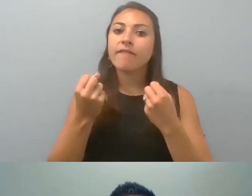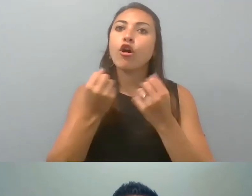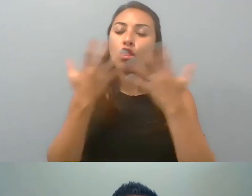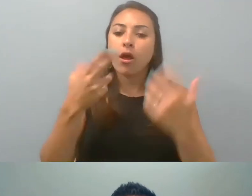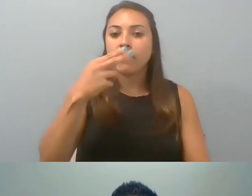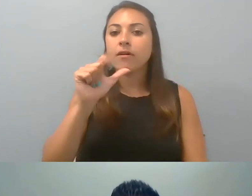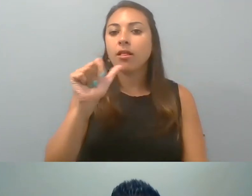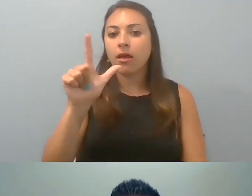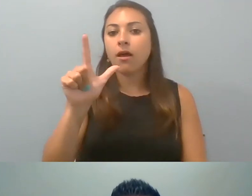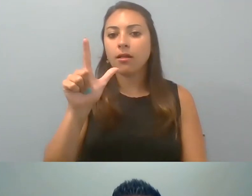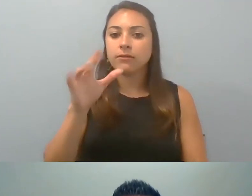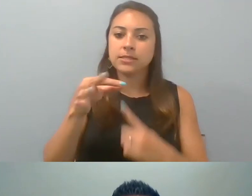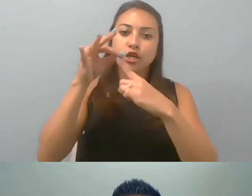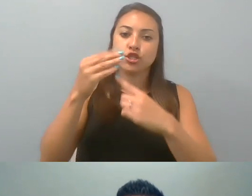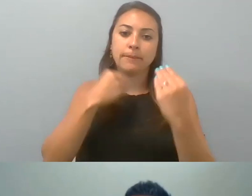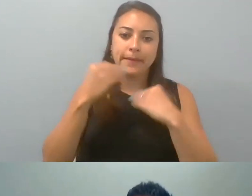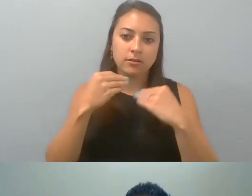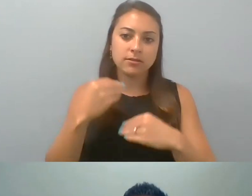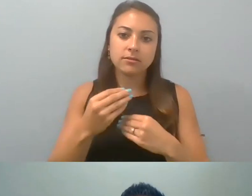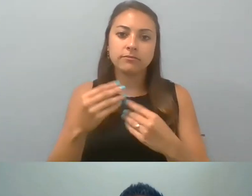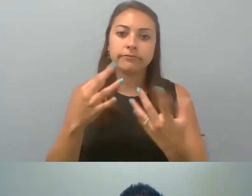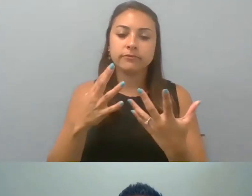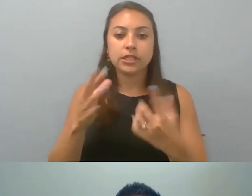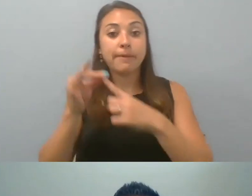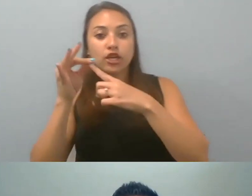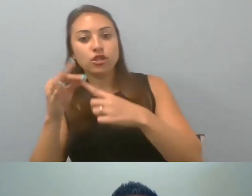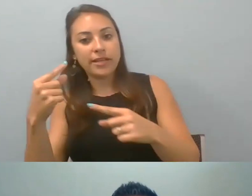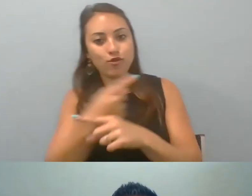pop-up specials and as part of the regular menu rotation.